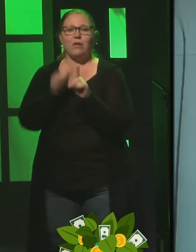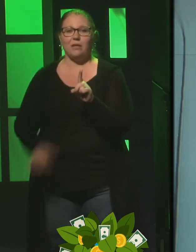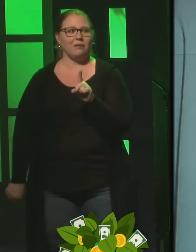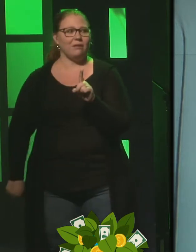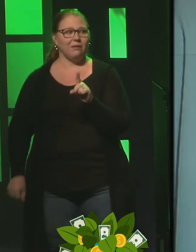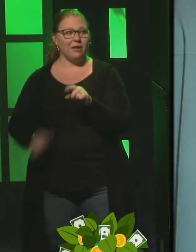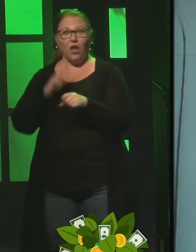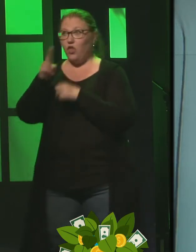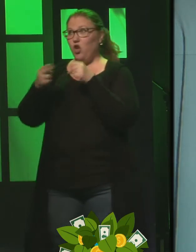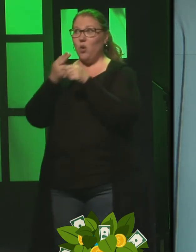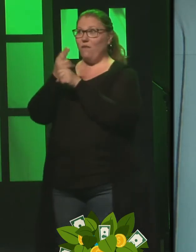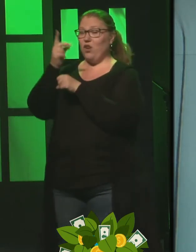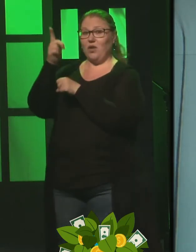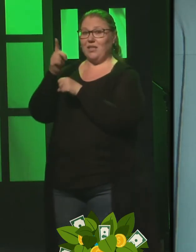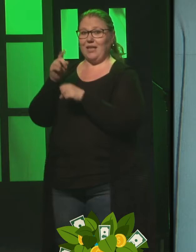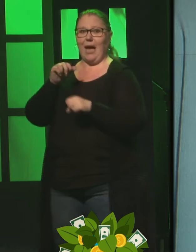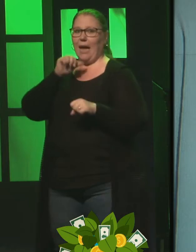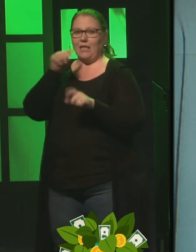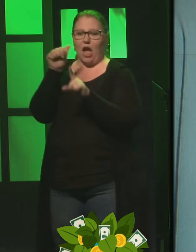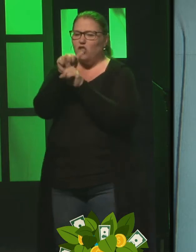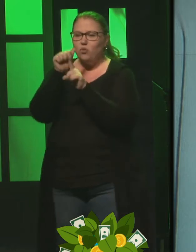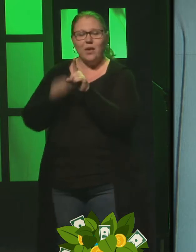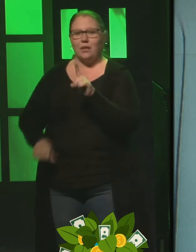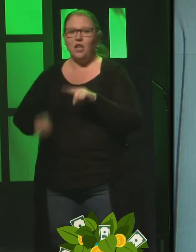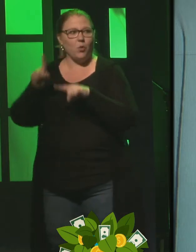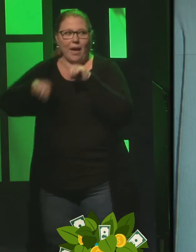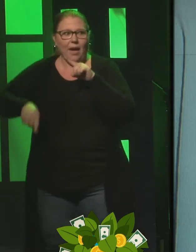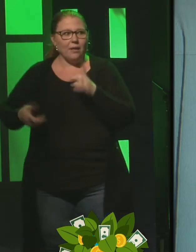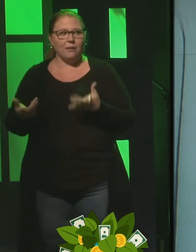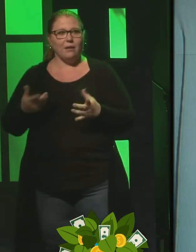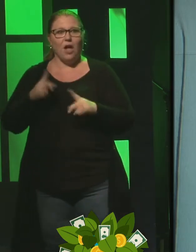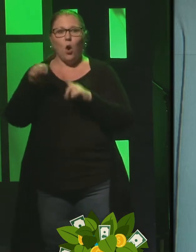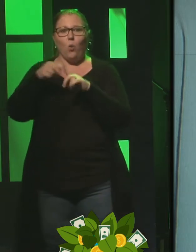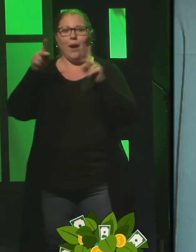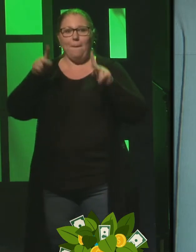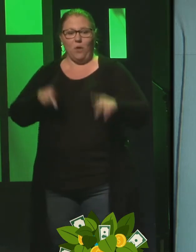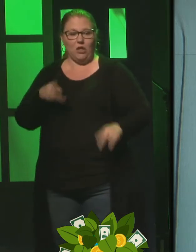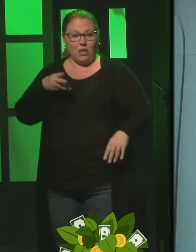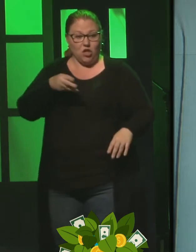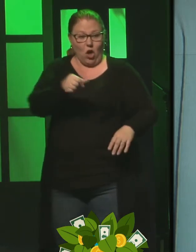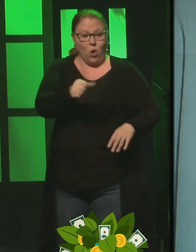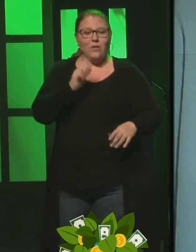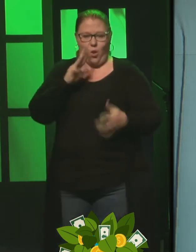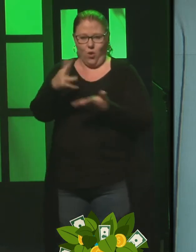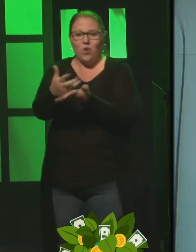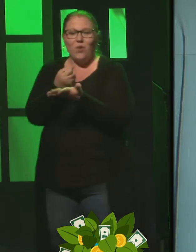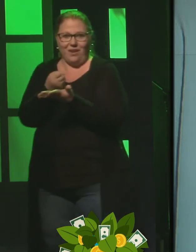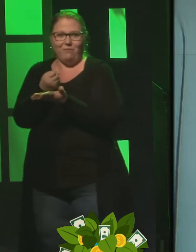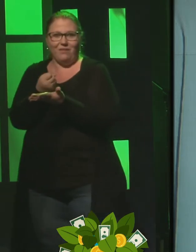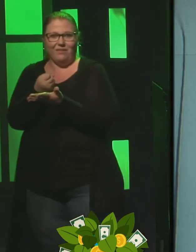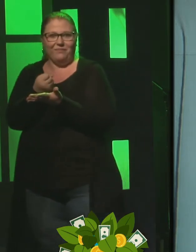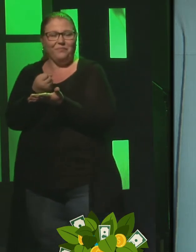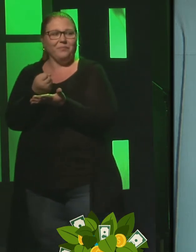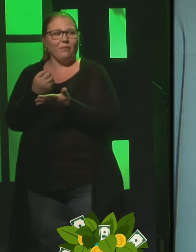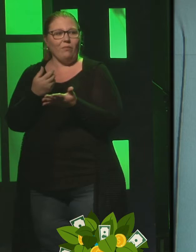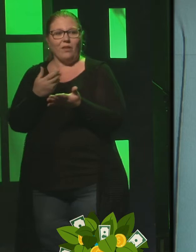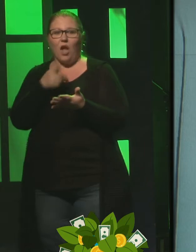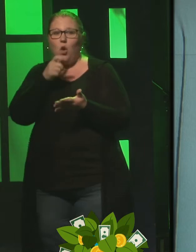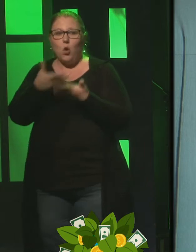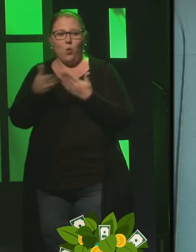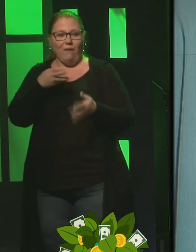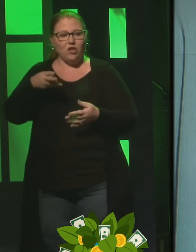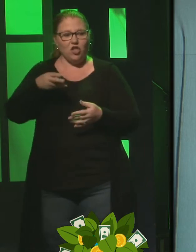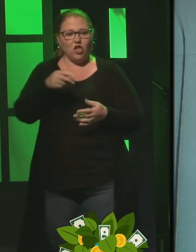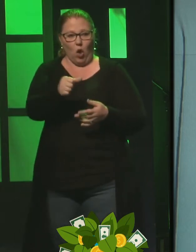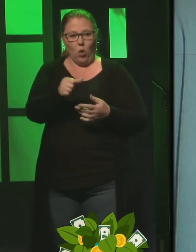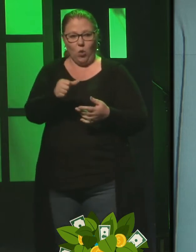The universe is not bamboozled. Whatever a person sows, they're going to reap. For whoever sows to the